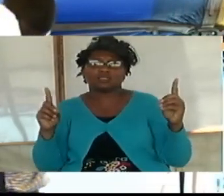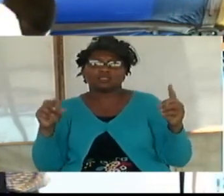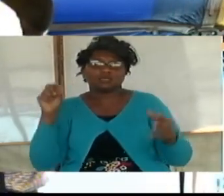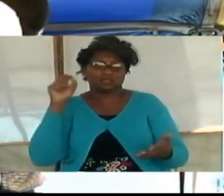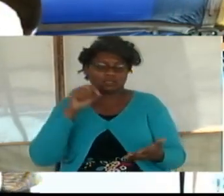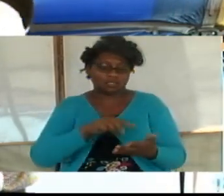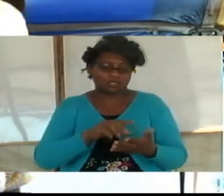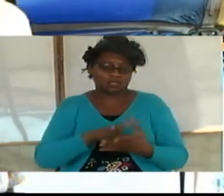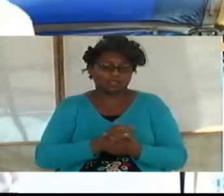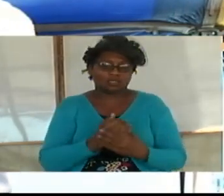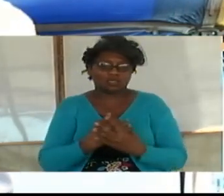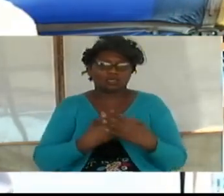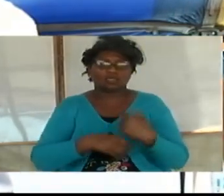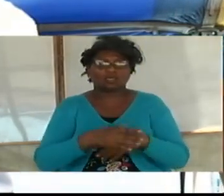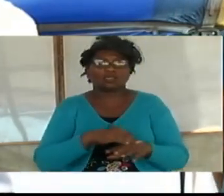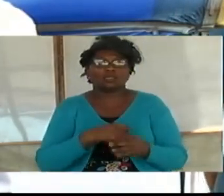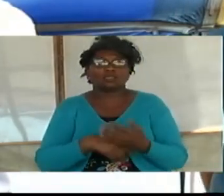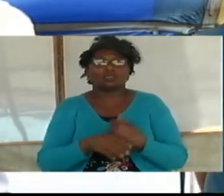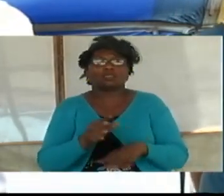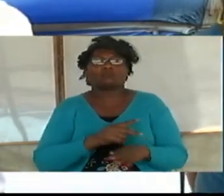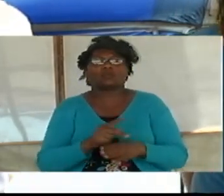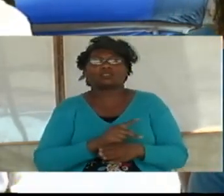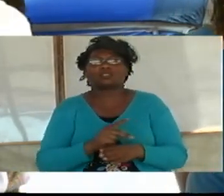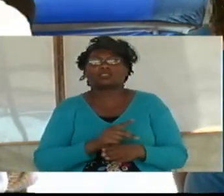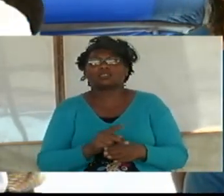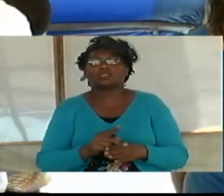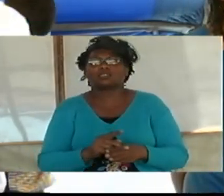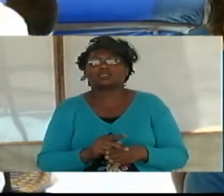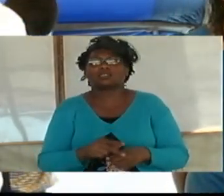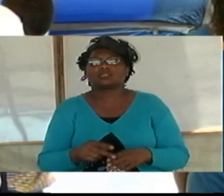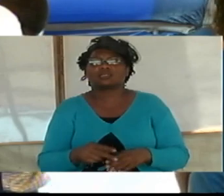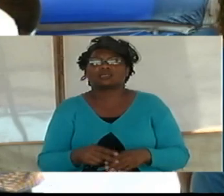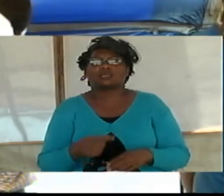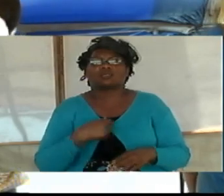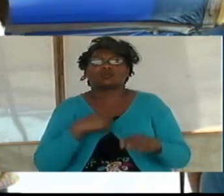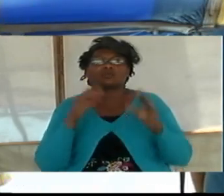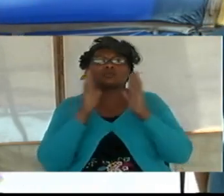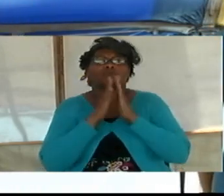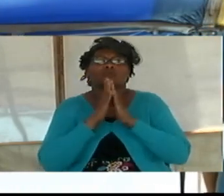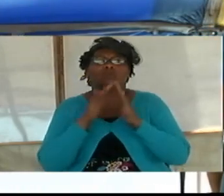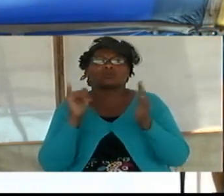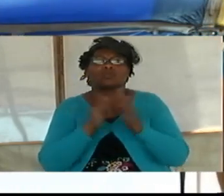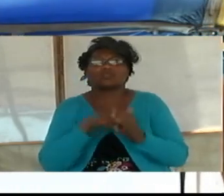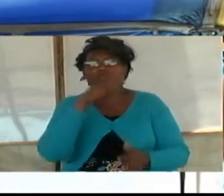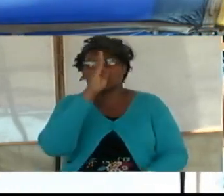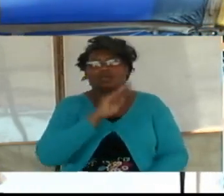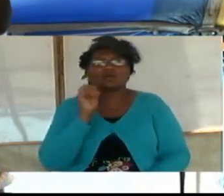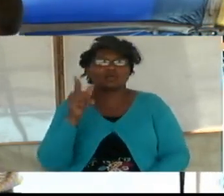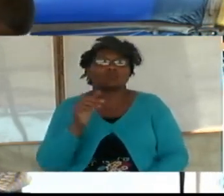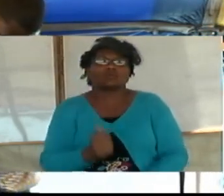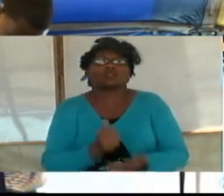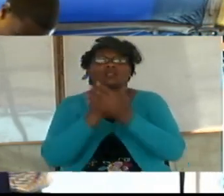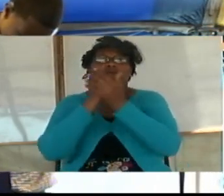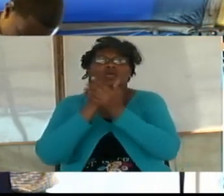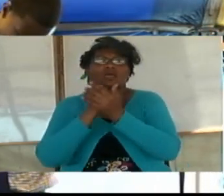sanitization practices, hallelujah, I pray, God Almighty, that help us not to lose faith.